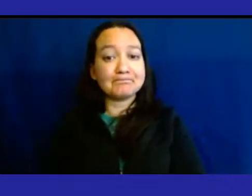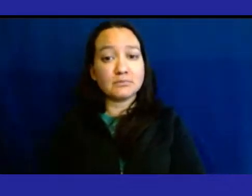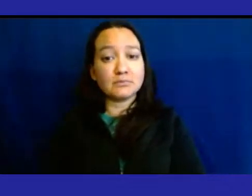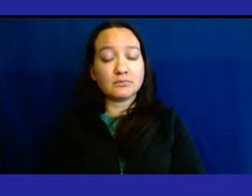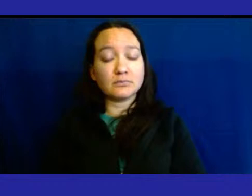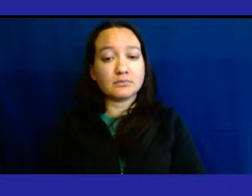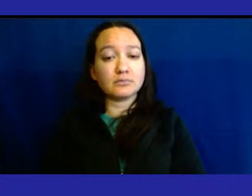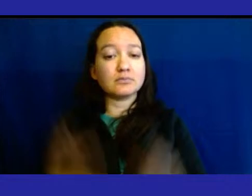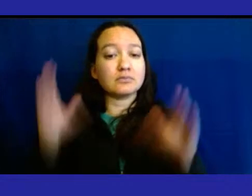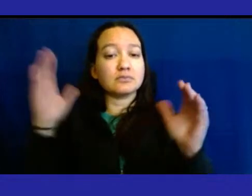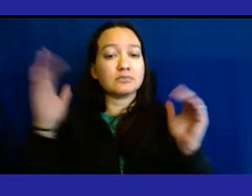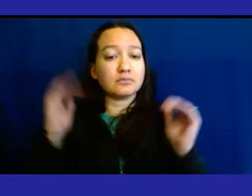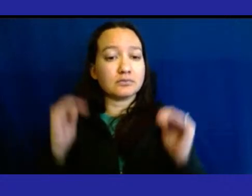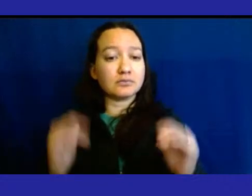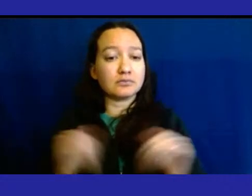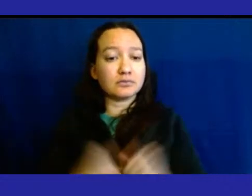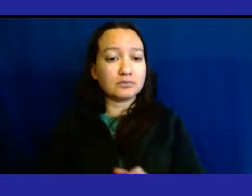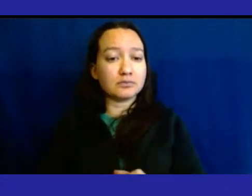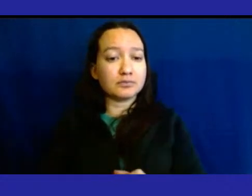Next slide, please.